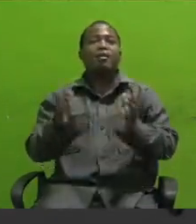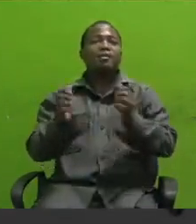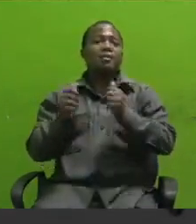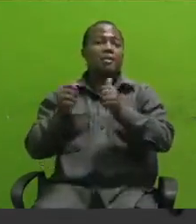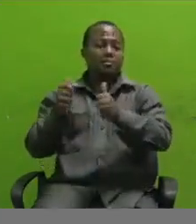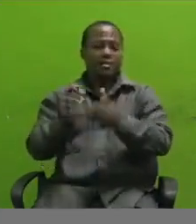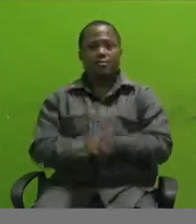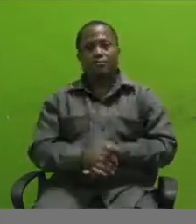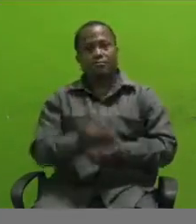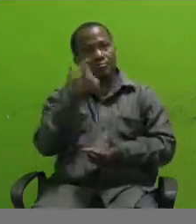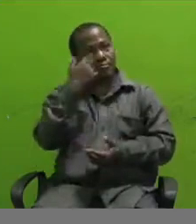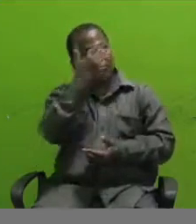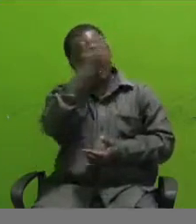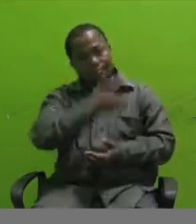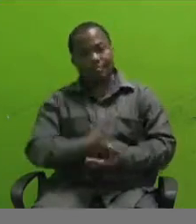substance.